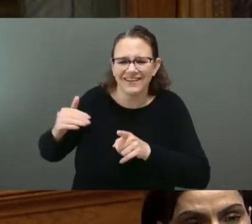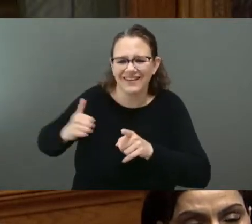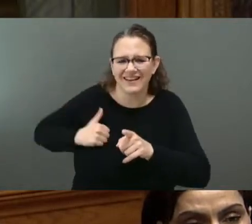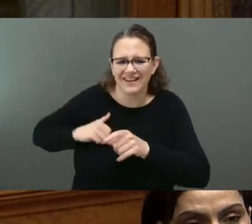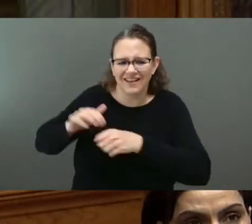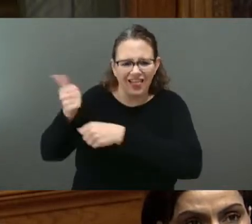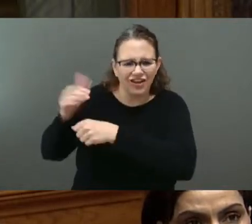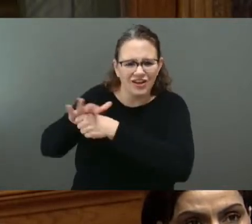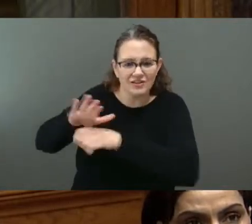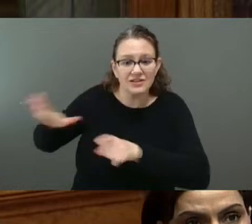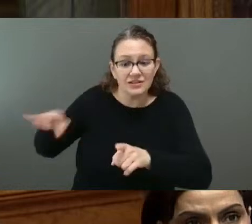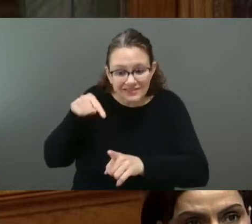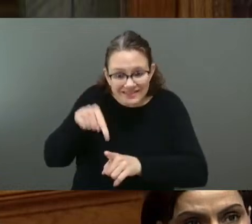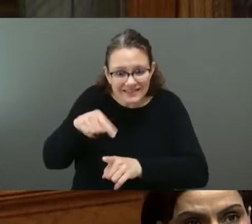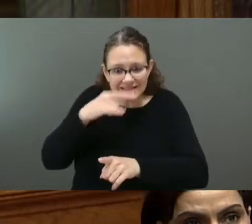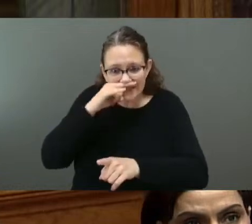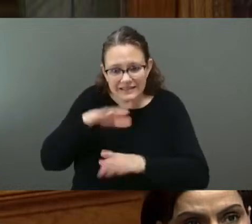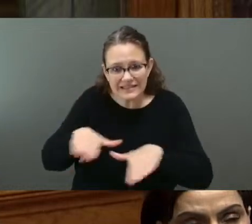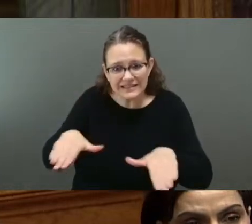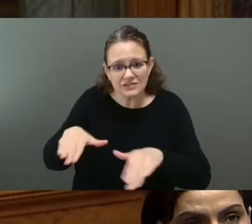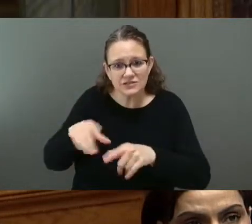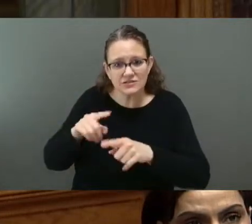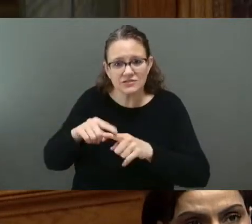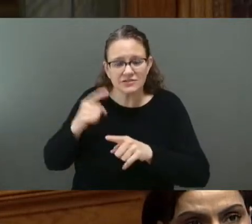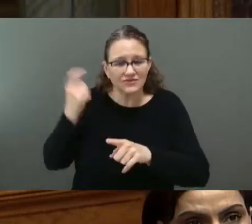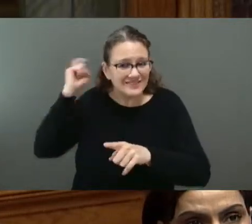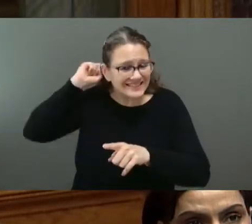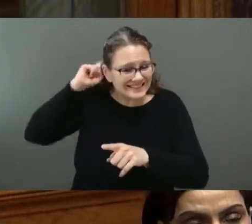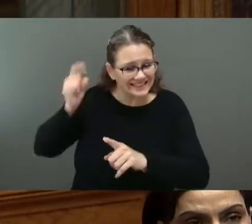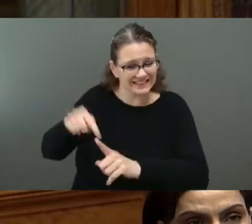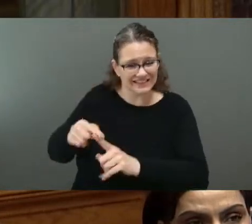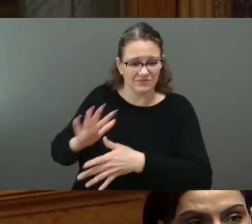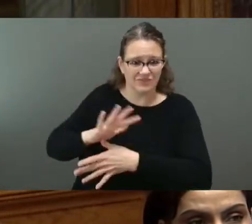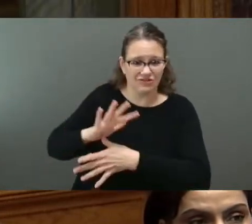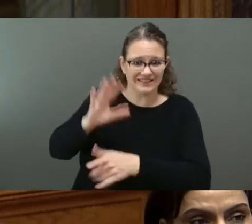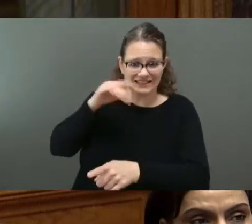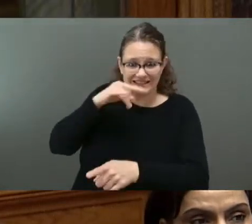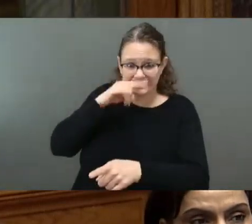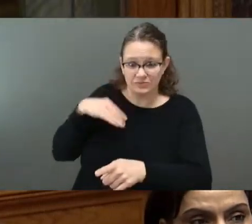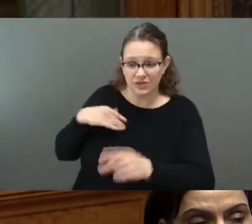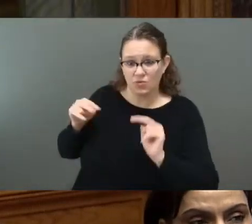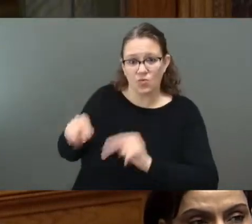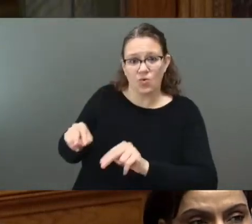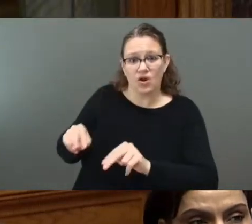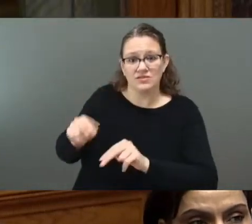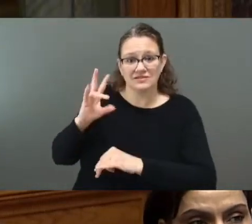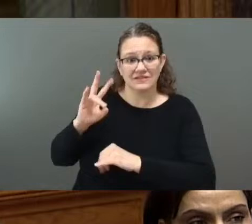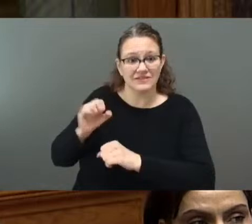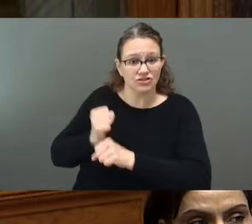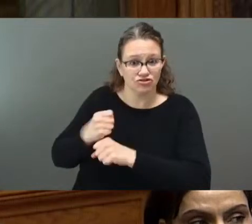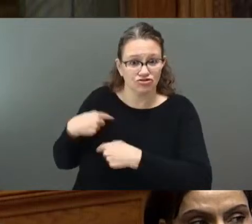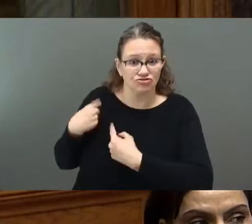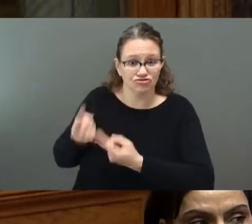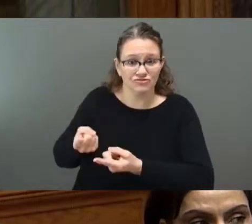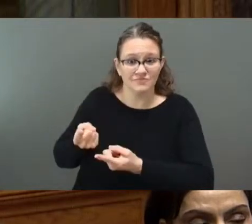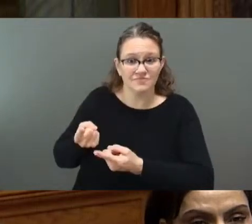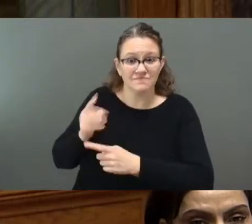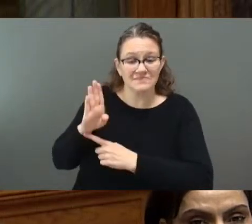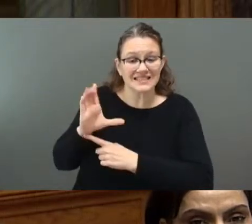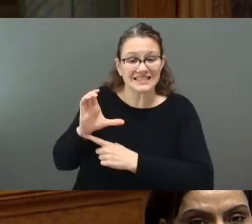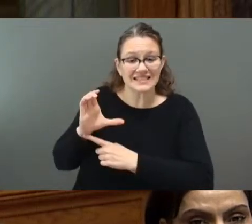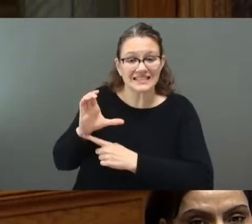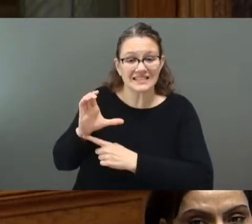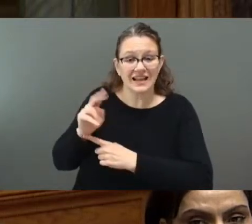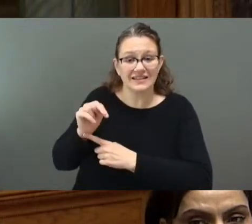And unfortunately, I've watched over the last 7 years a BC NDP government that claimed to be champions of